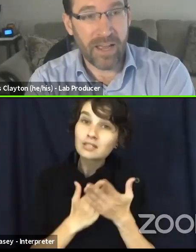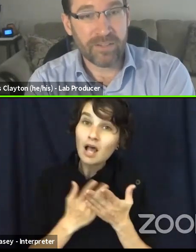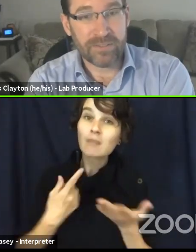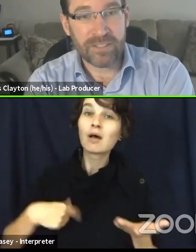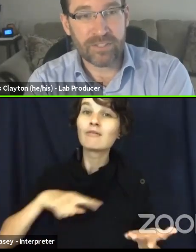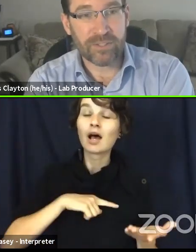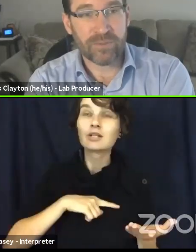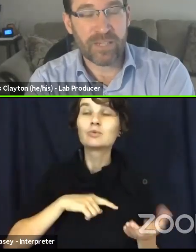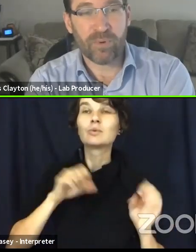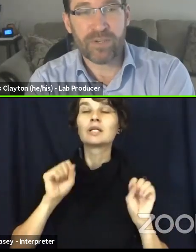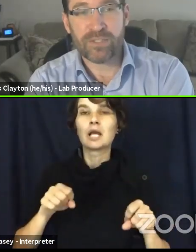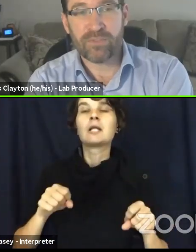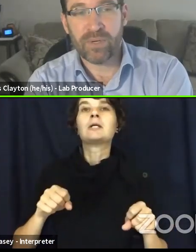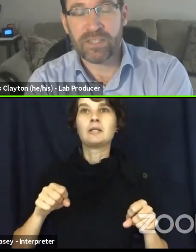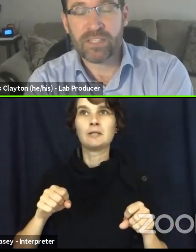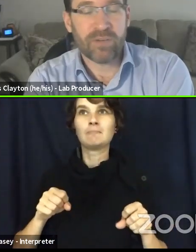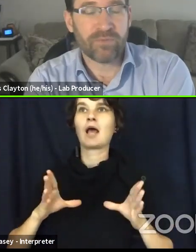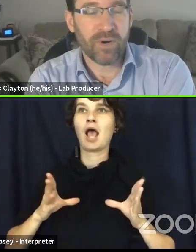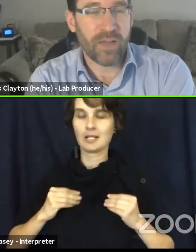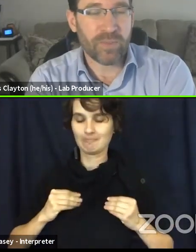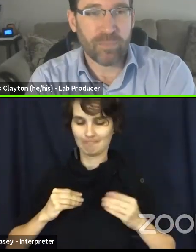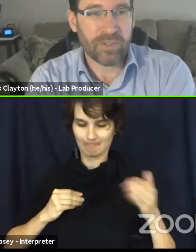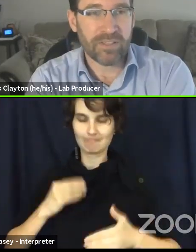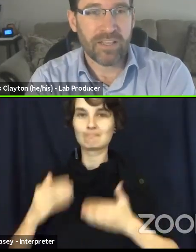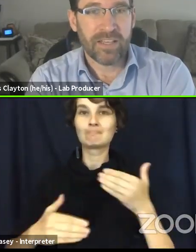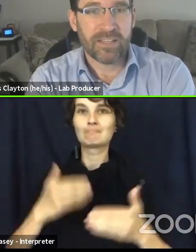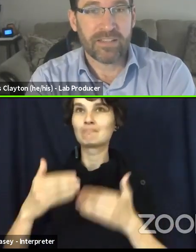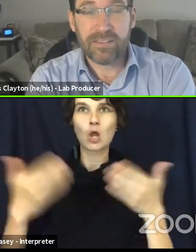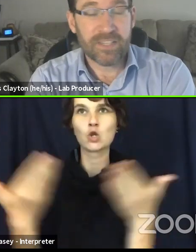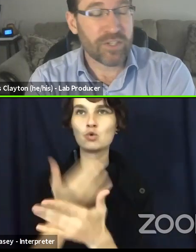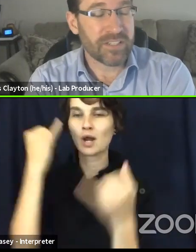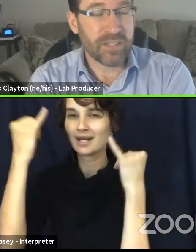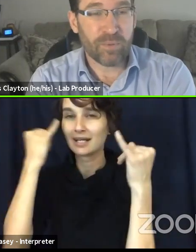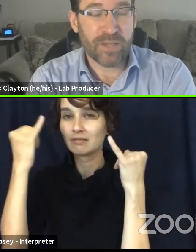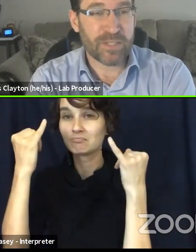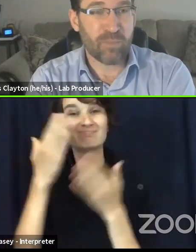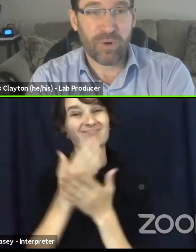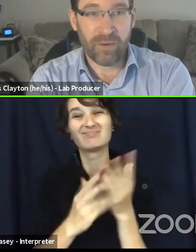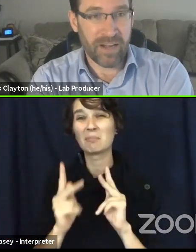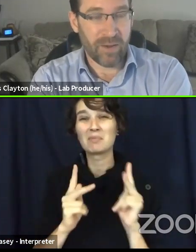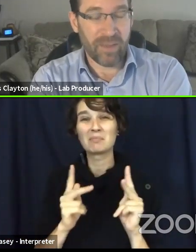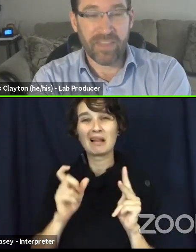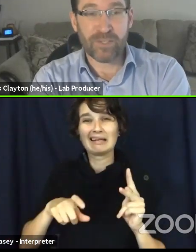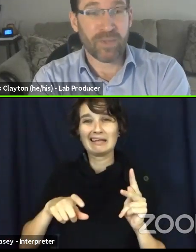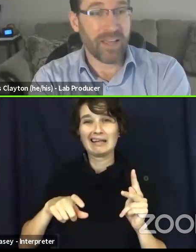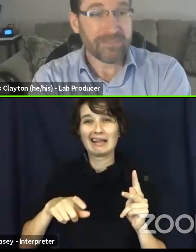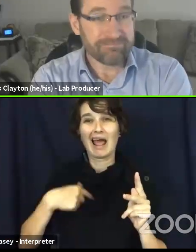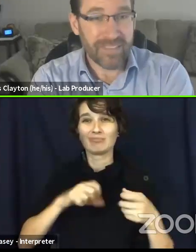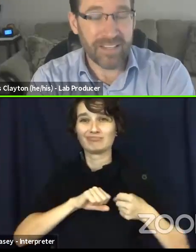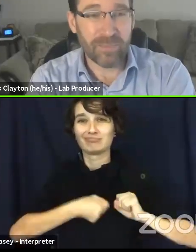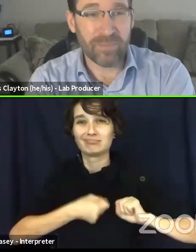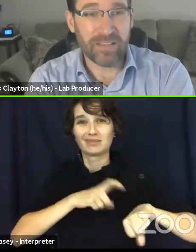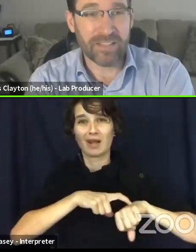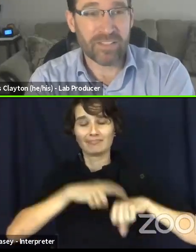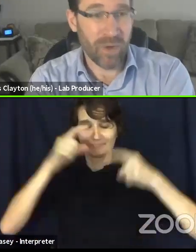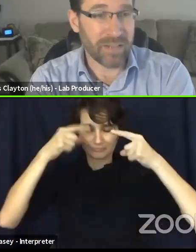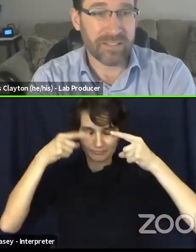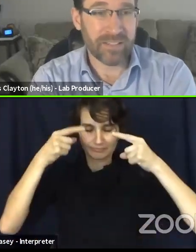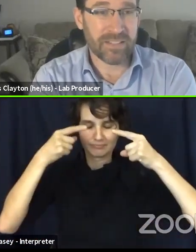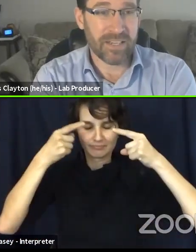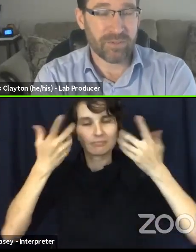right now into explorations of new ideas. But for other people, they just need to process the mourning right now, and that's okay. And